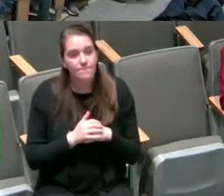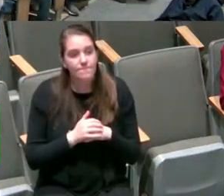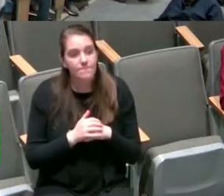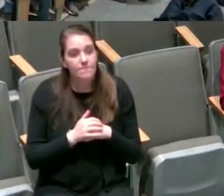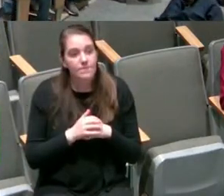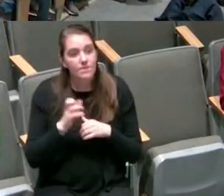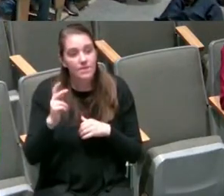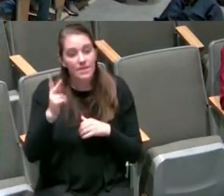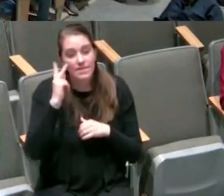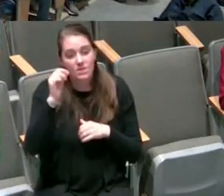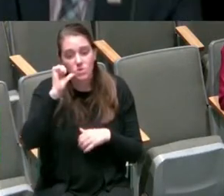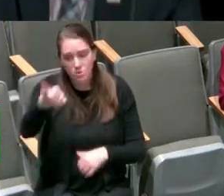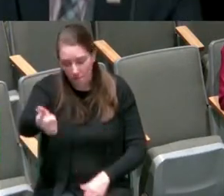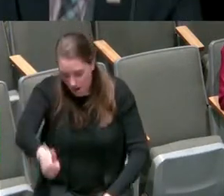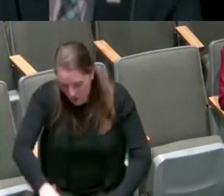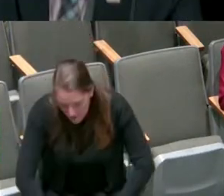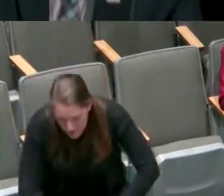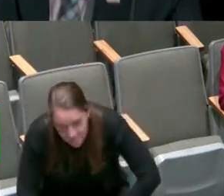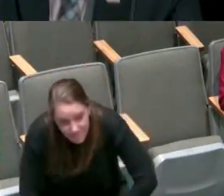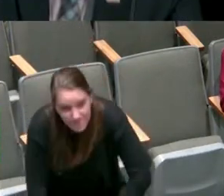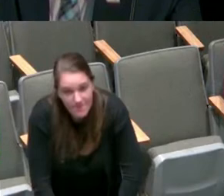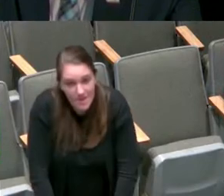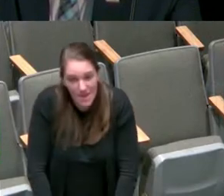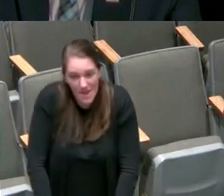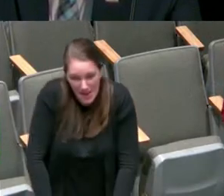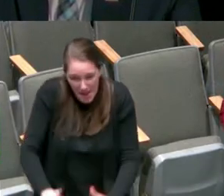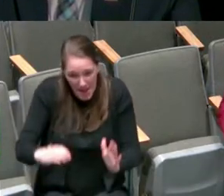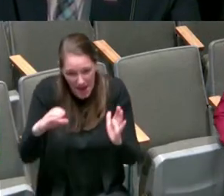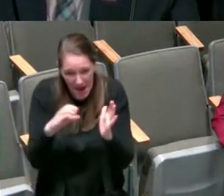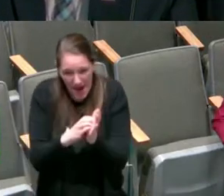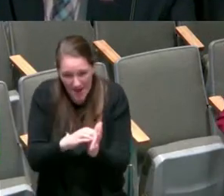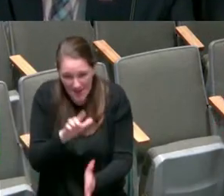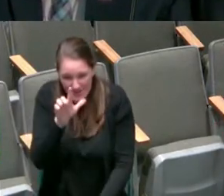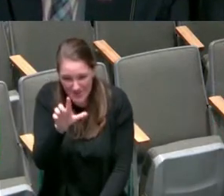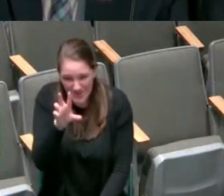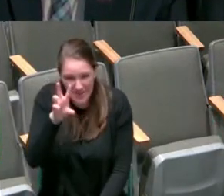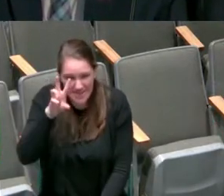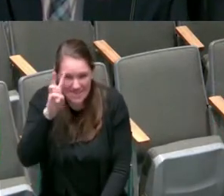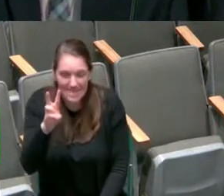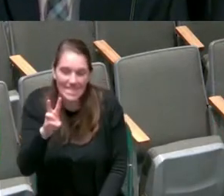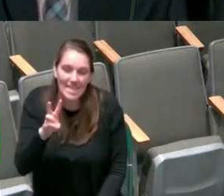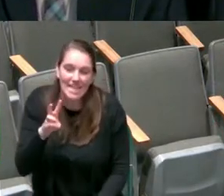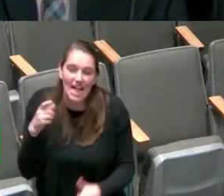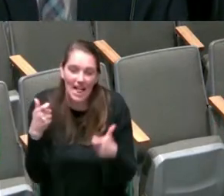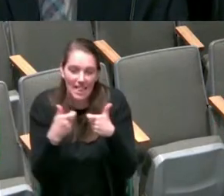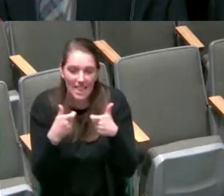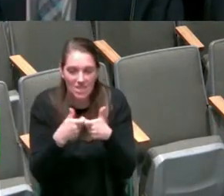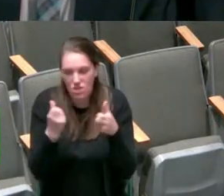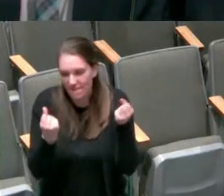okay we will see you tomorrow article 26 electric vehicles